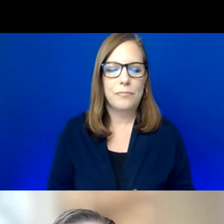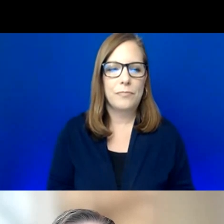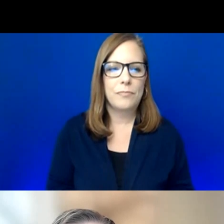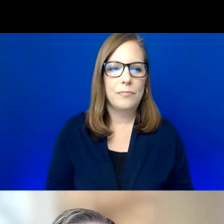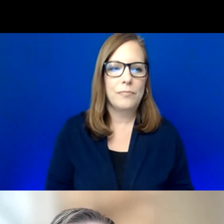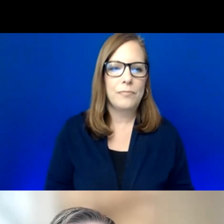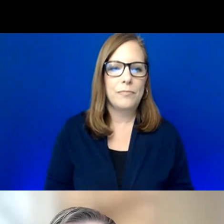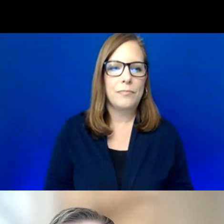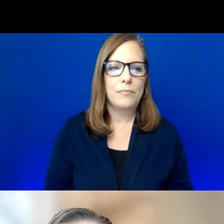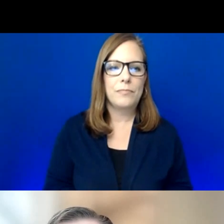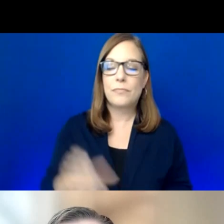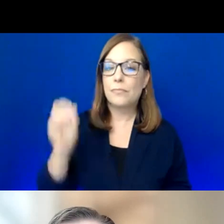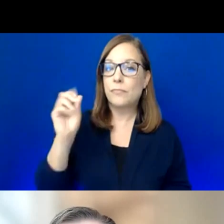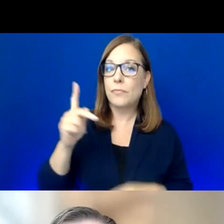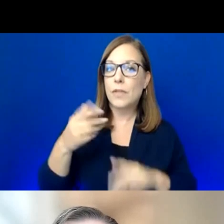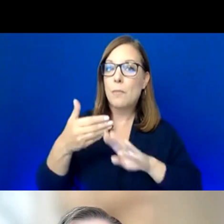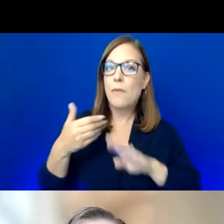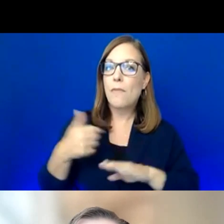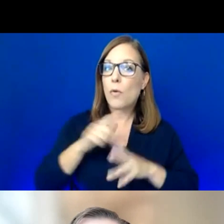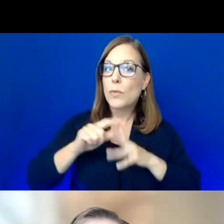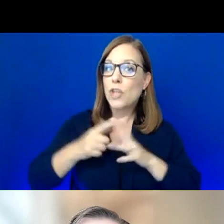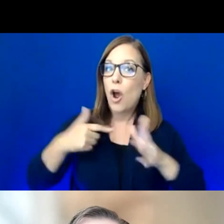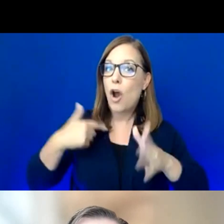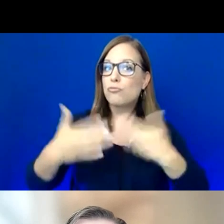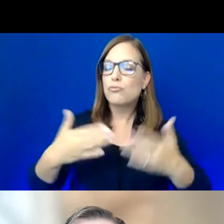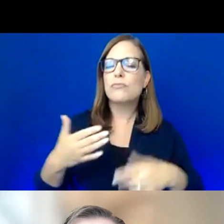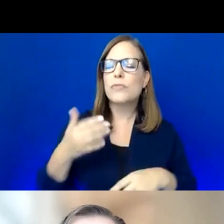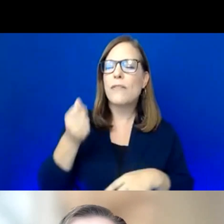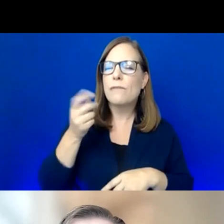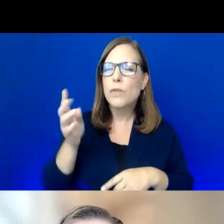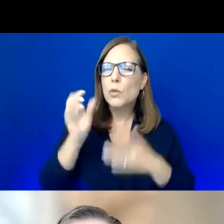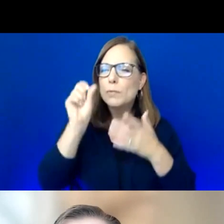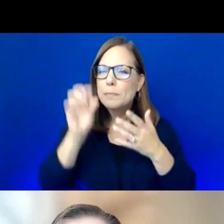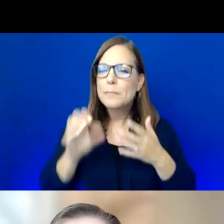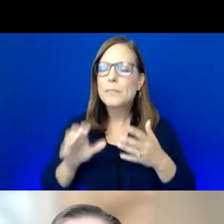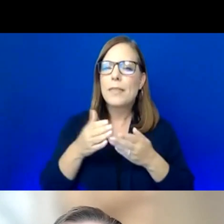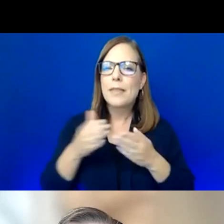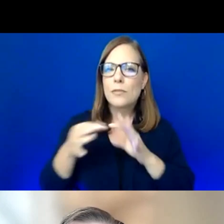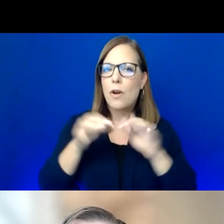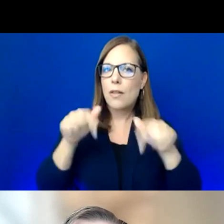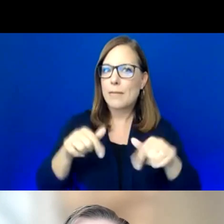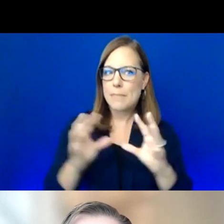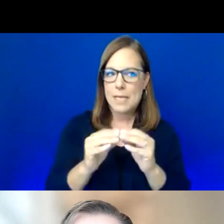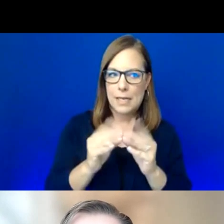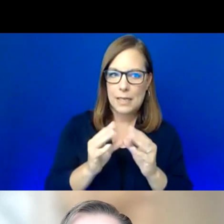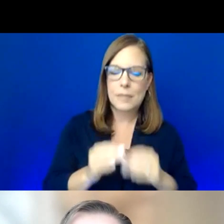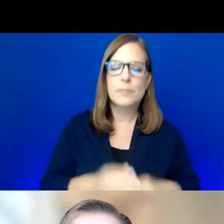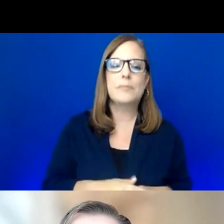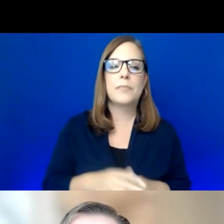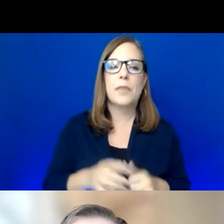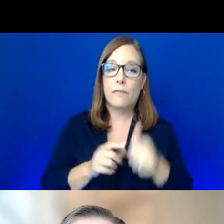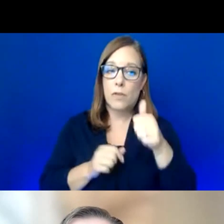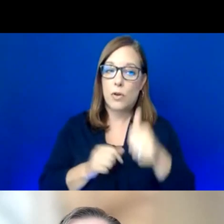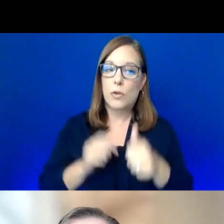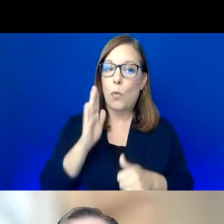All right, well, before we get started, a couple of logistics housekeeping items. First, participants will be muted during presentations, although we